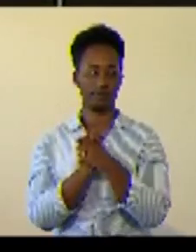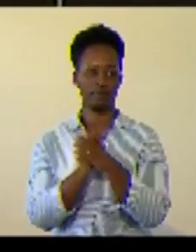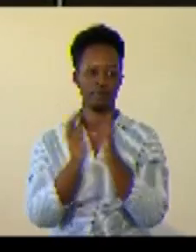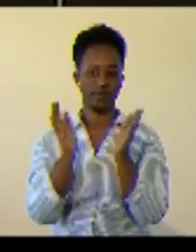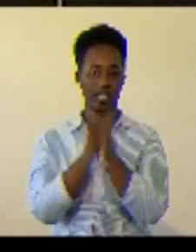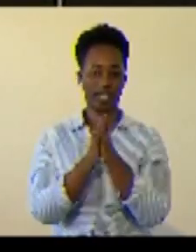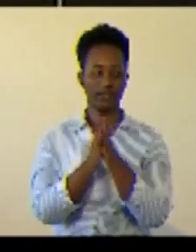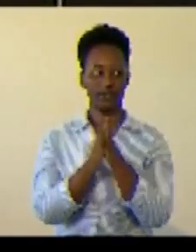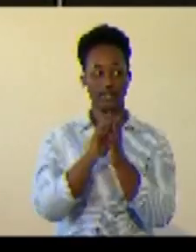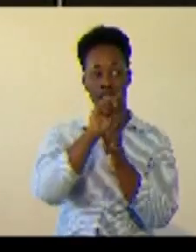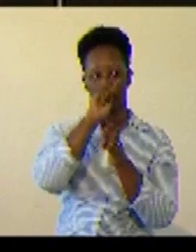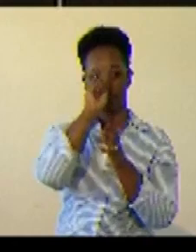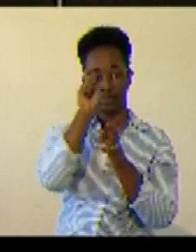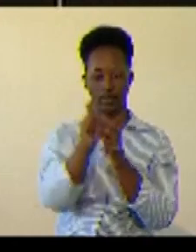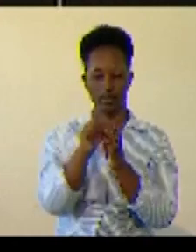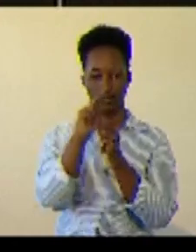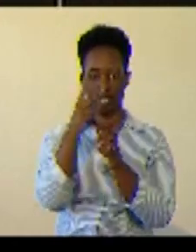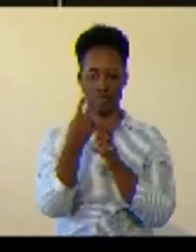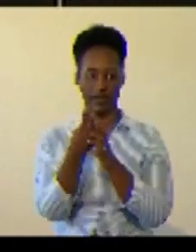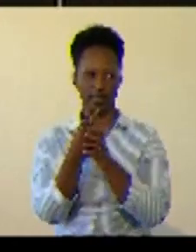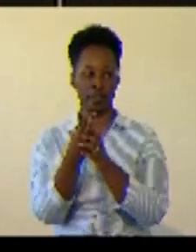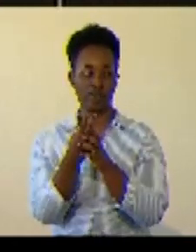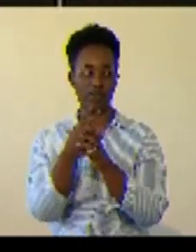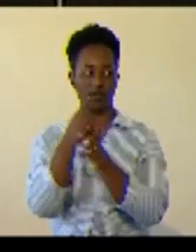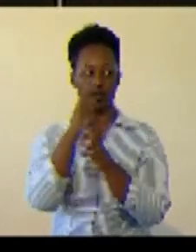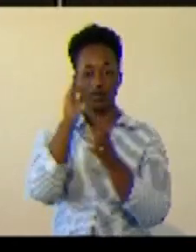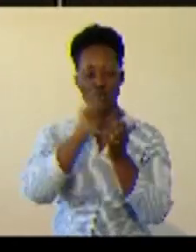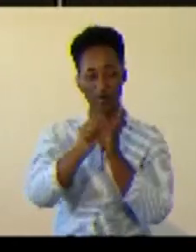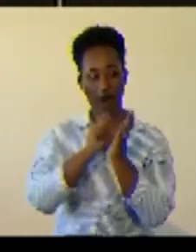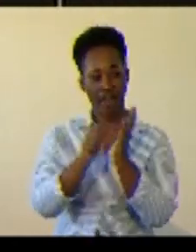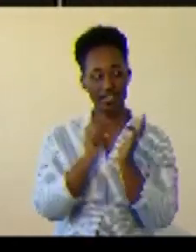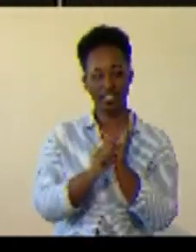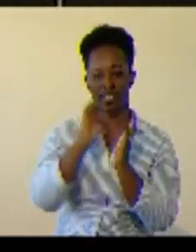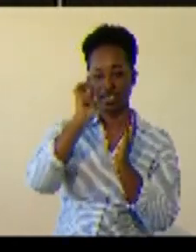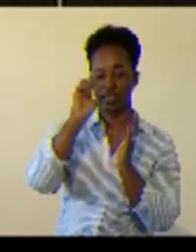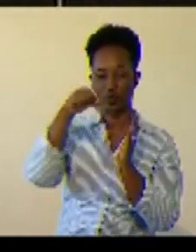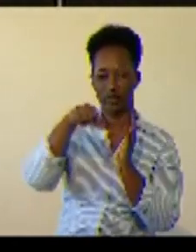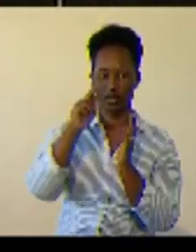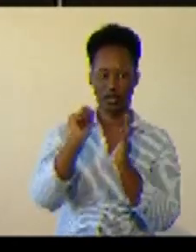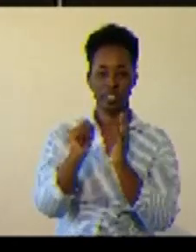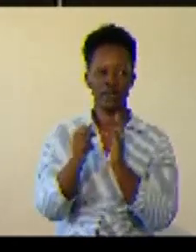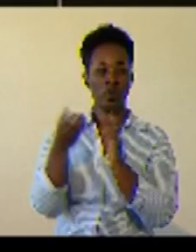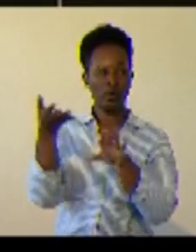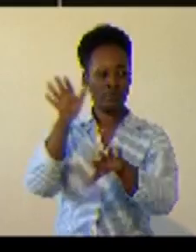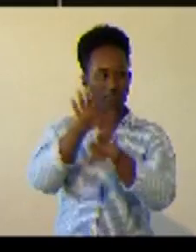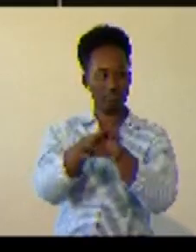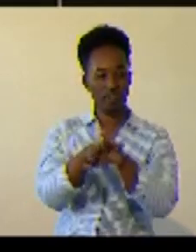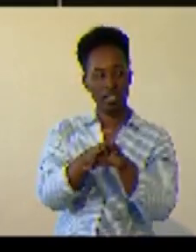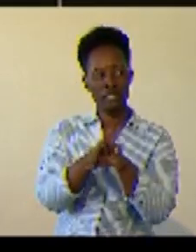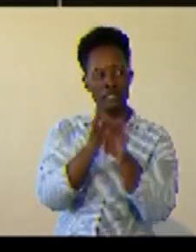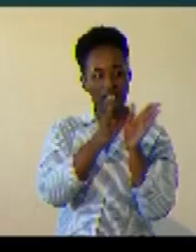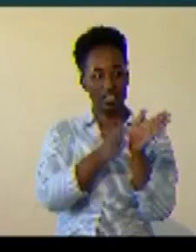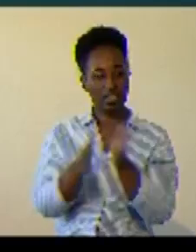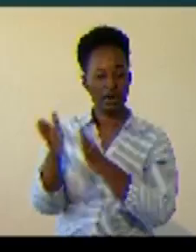And number 2, write an equation including state symbols for the process occurring